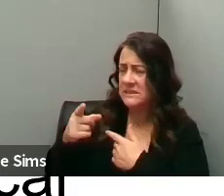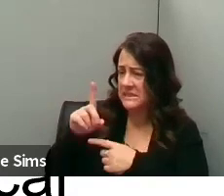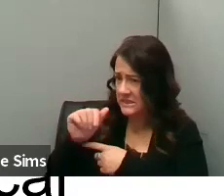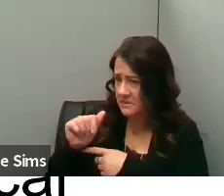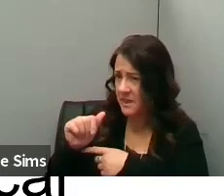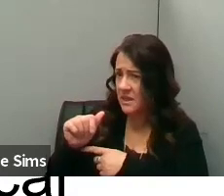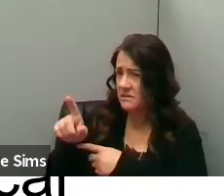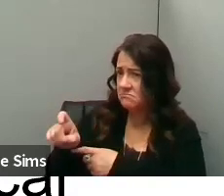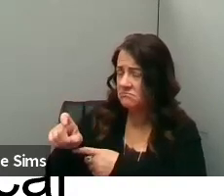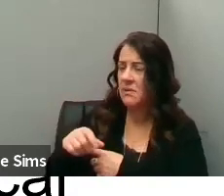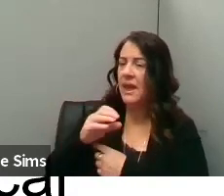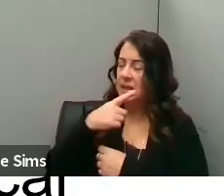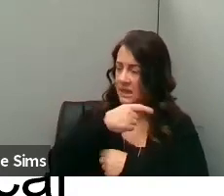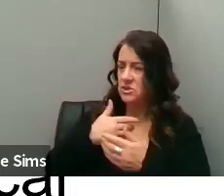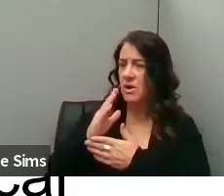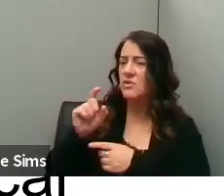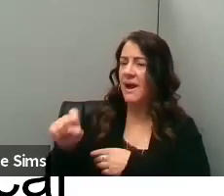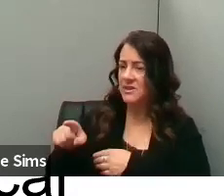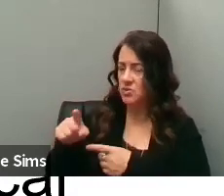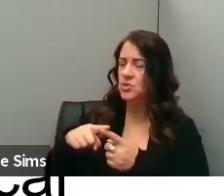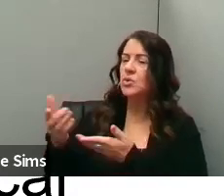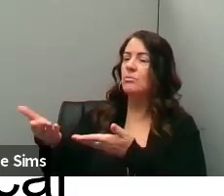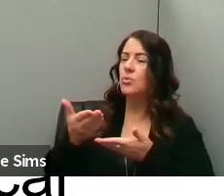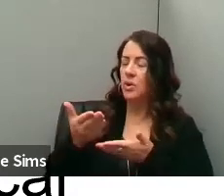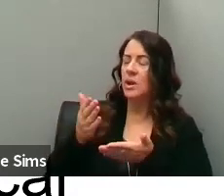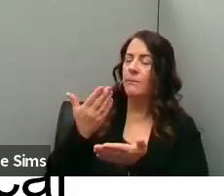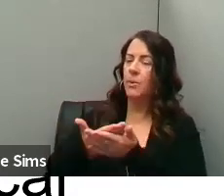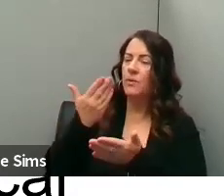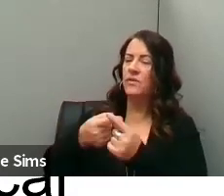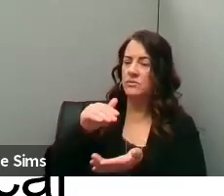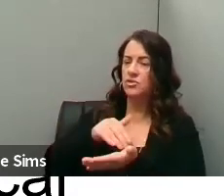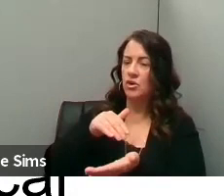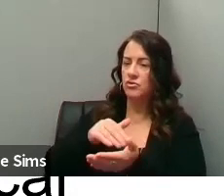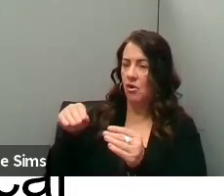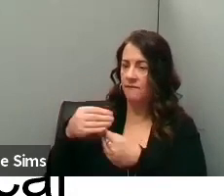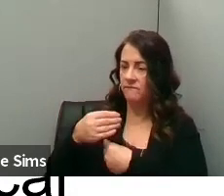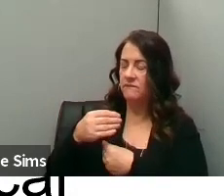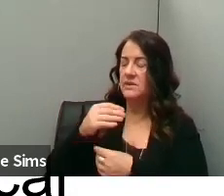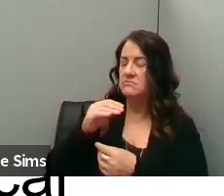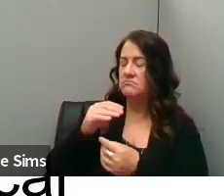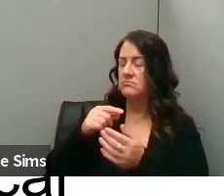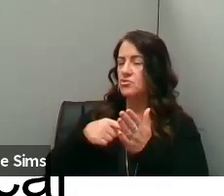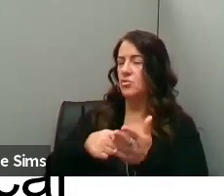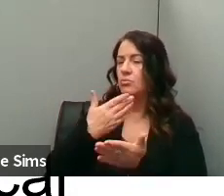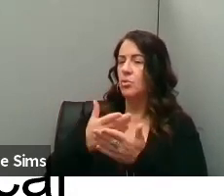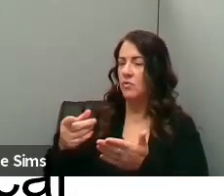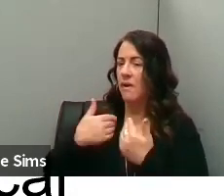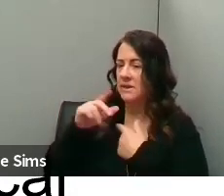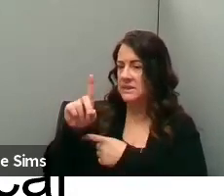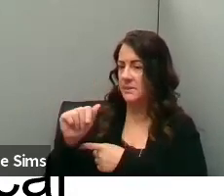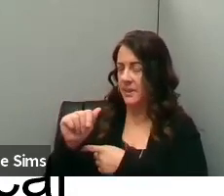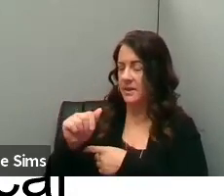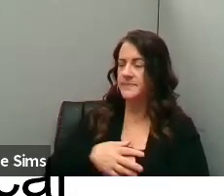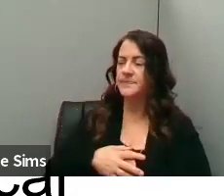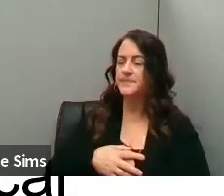may request medical documentation to confirm that she does in fact have the disability and that because of